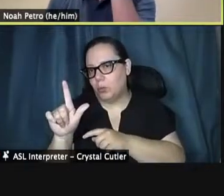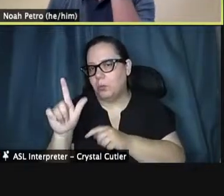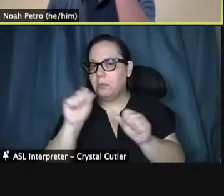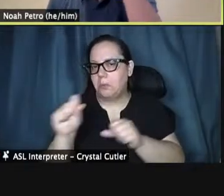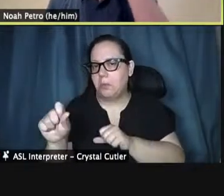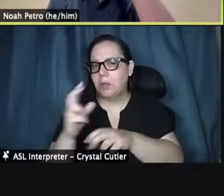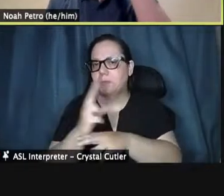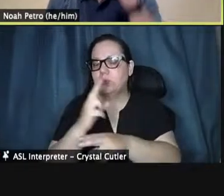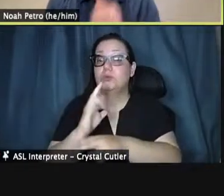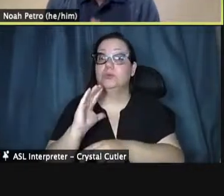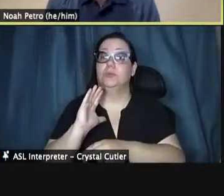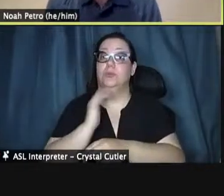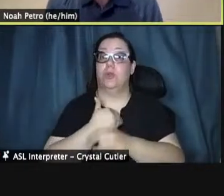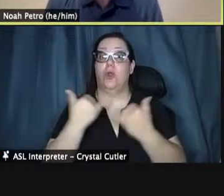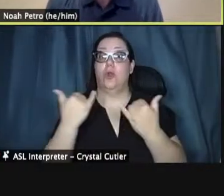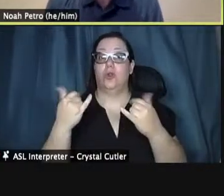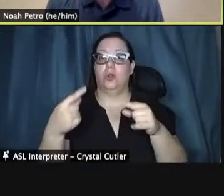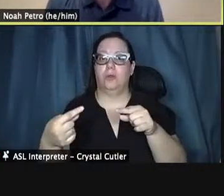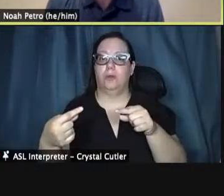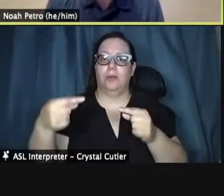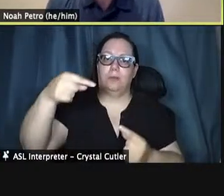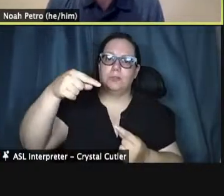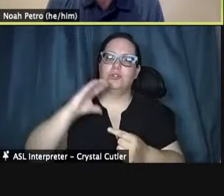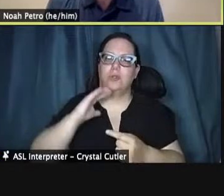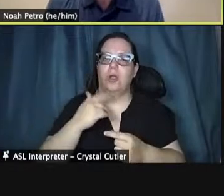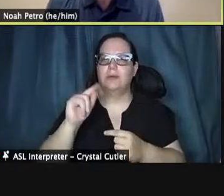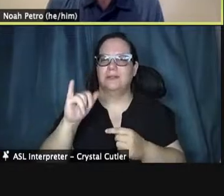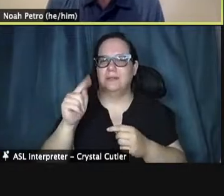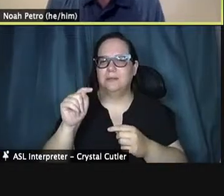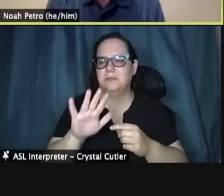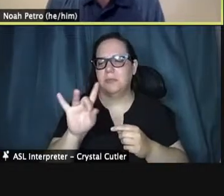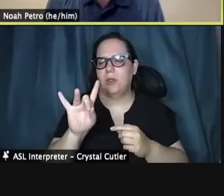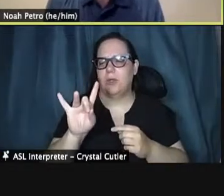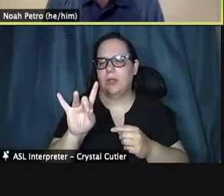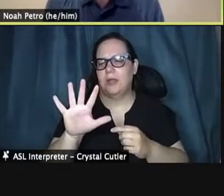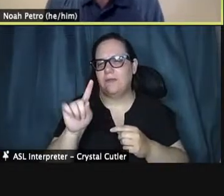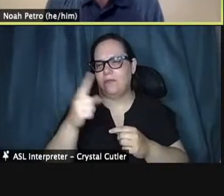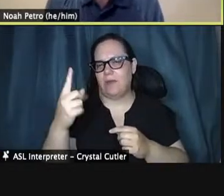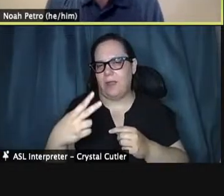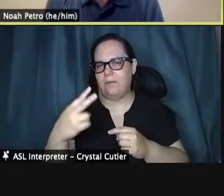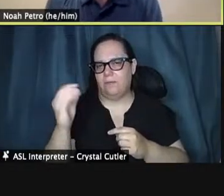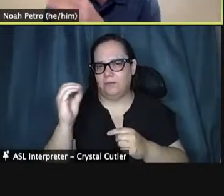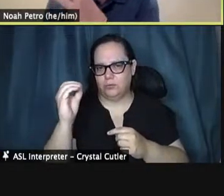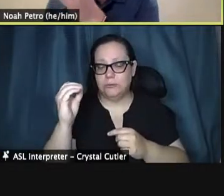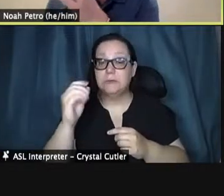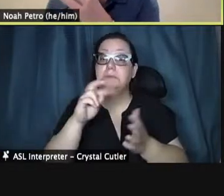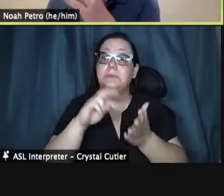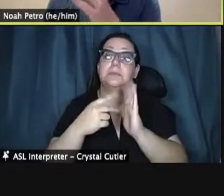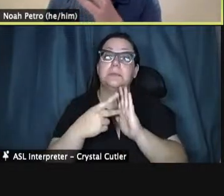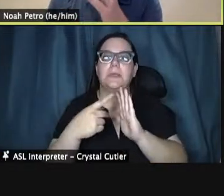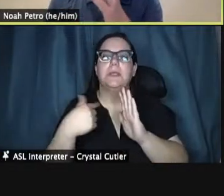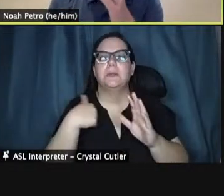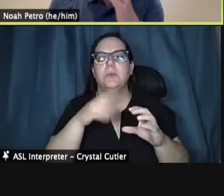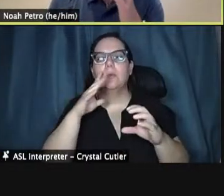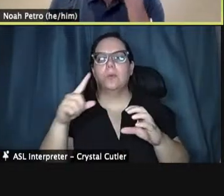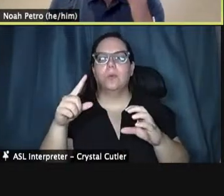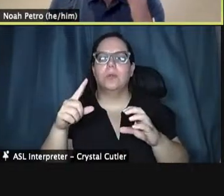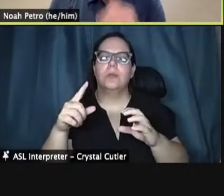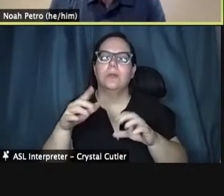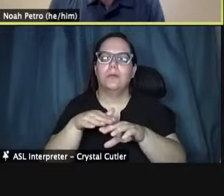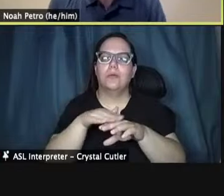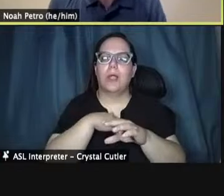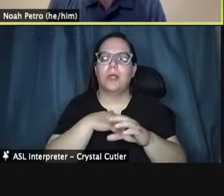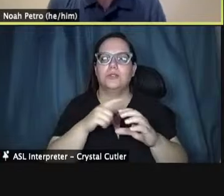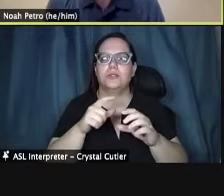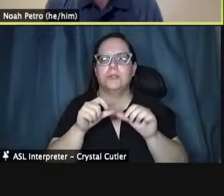that is our tilt away from the pole, is at about 85.5 degrees. And so this means that we will gradually continue to move away